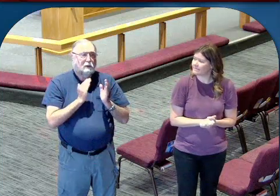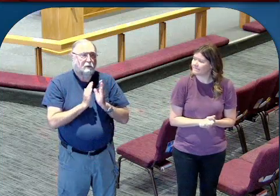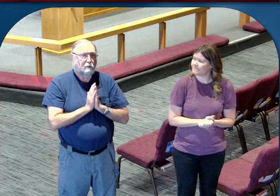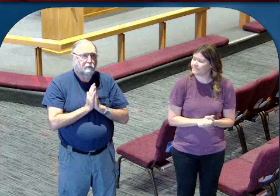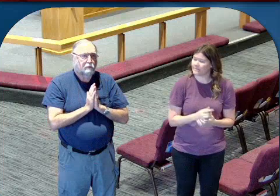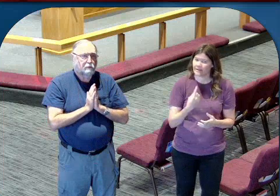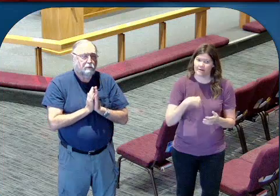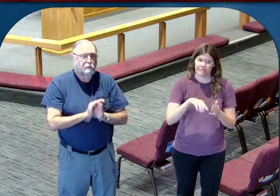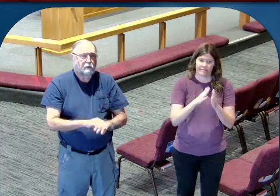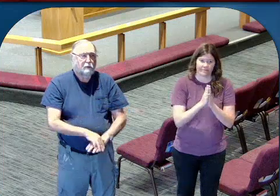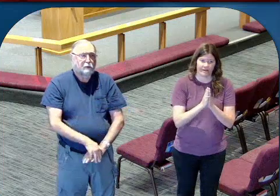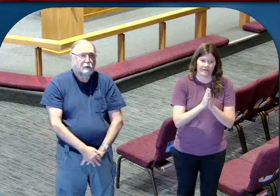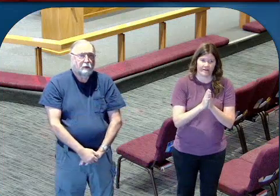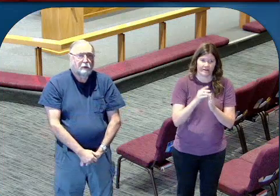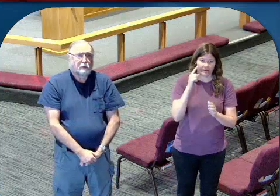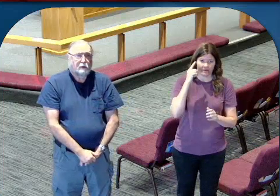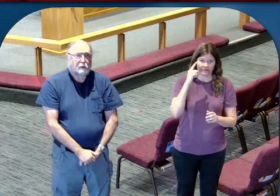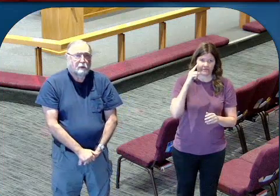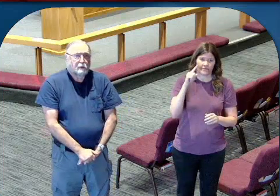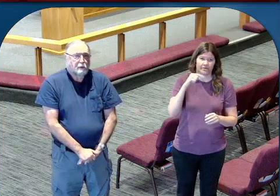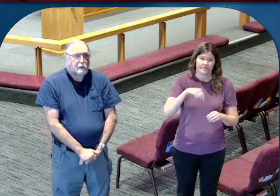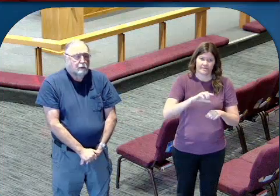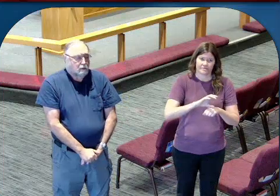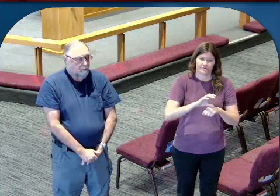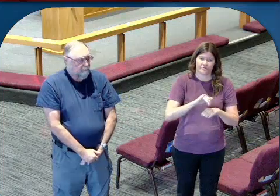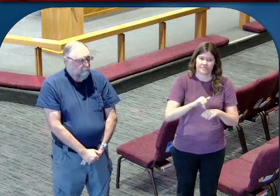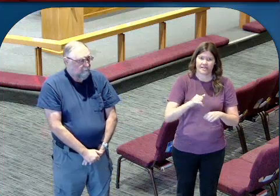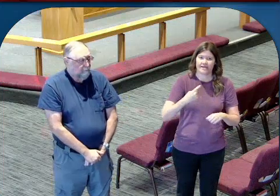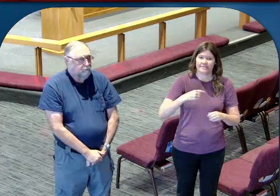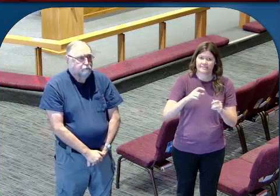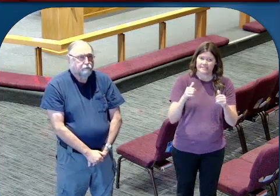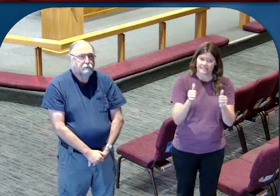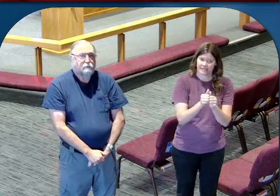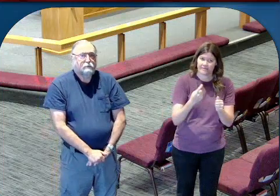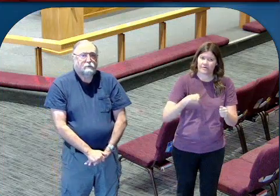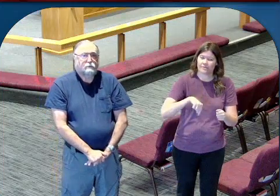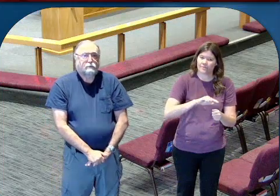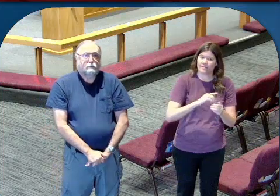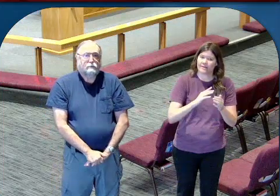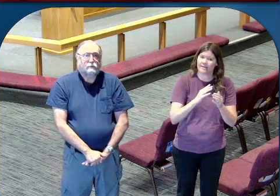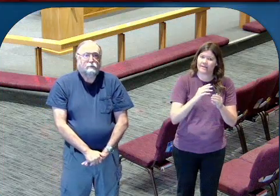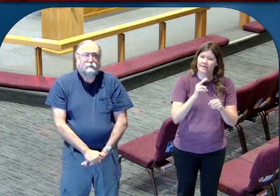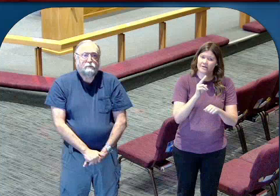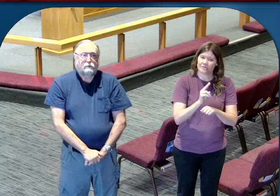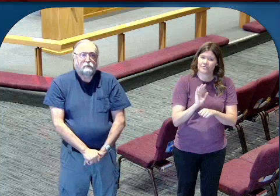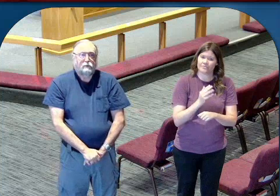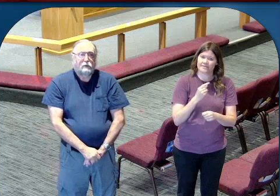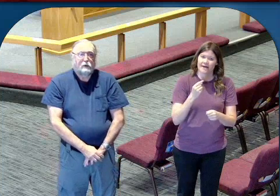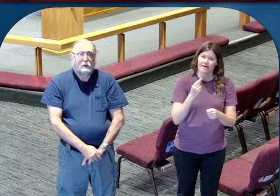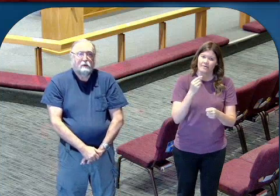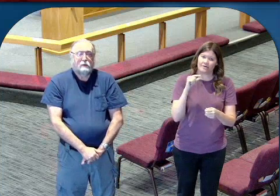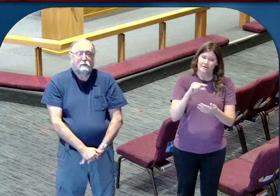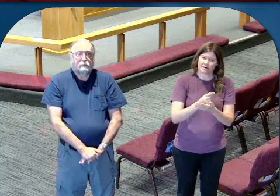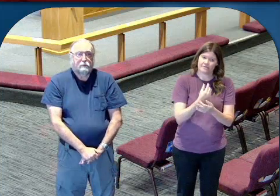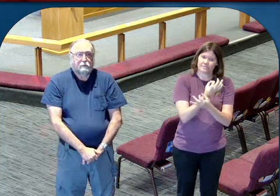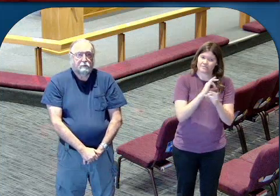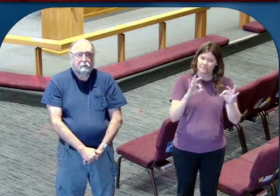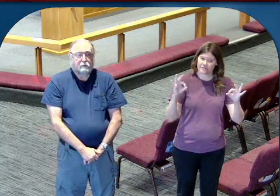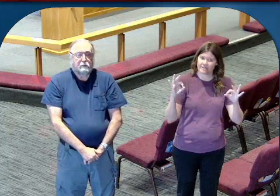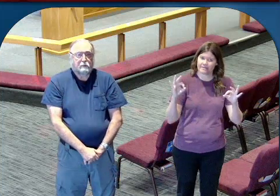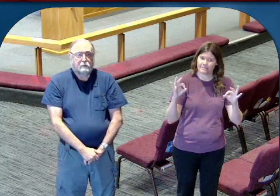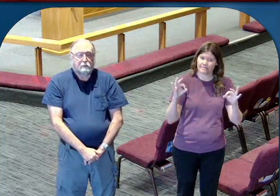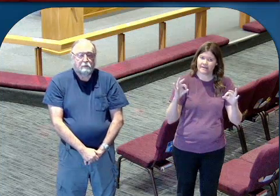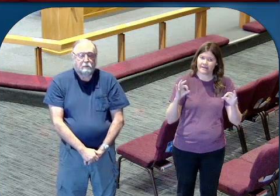let us pray for this holy assembly, that together we use our gospel freedom responsibly. By the Holy Spirit, grant that